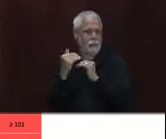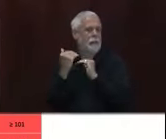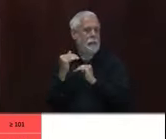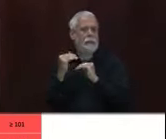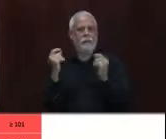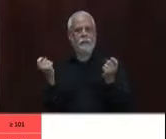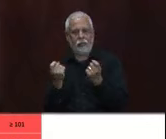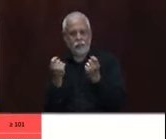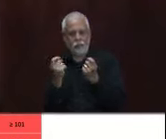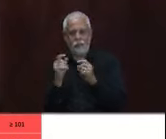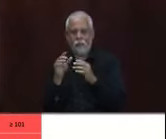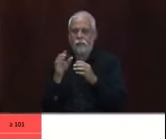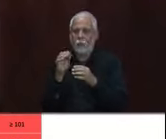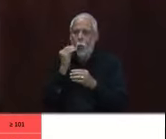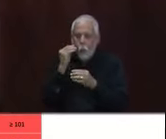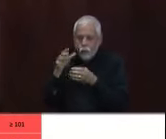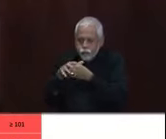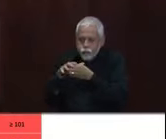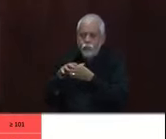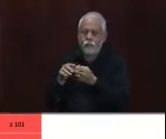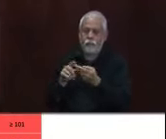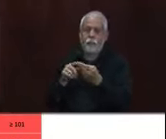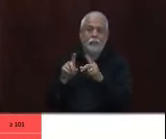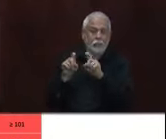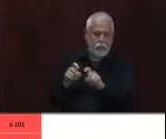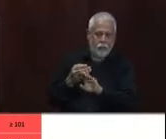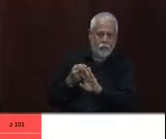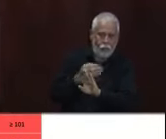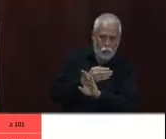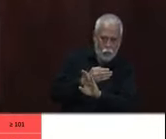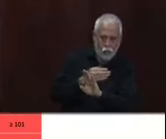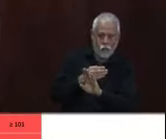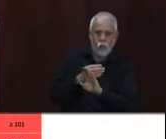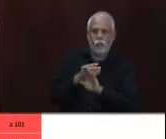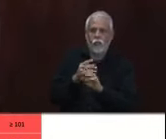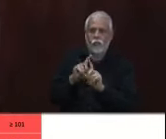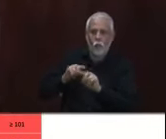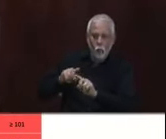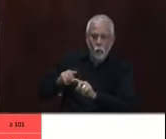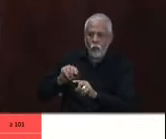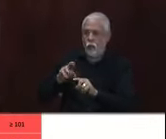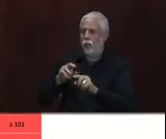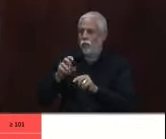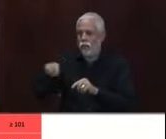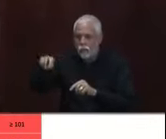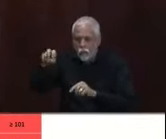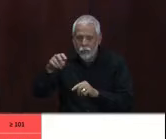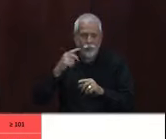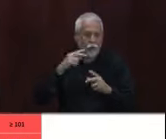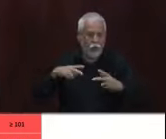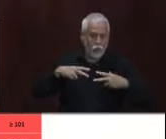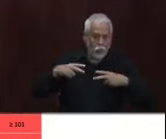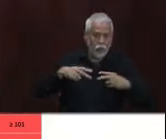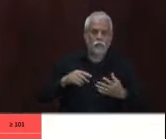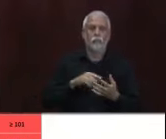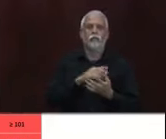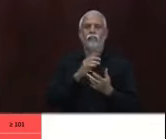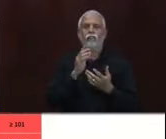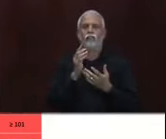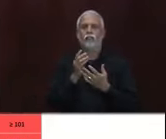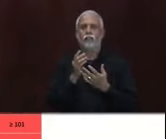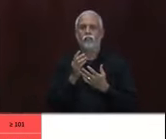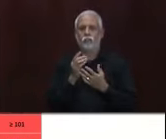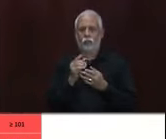those to only households obtaining testing prior to attending or traveling for a holiday, and